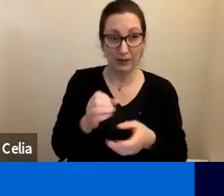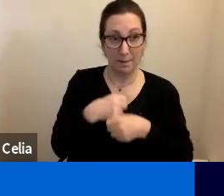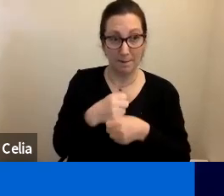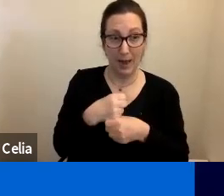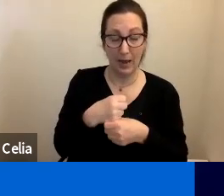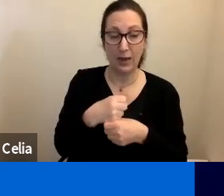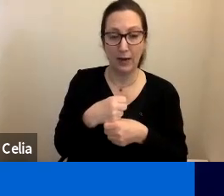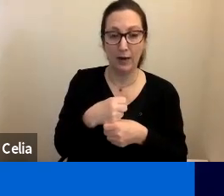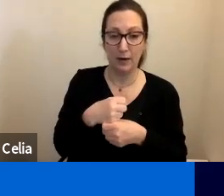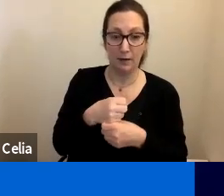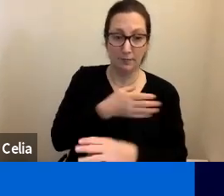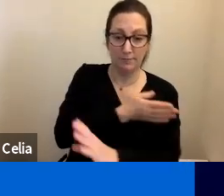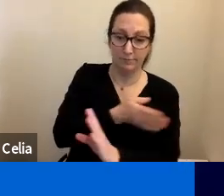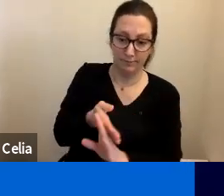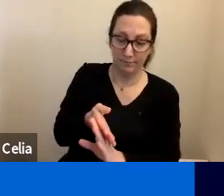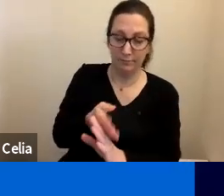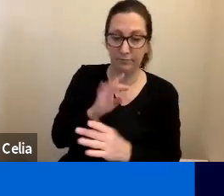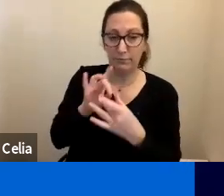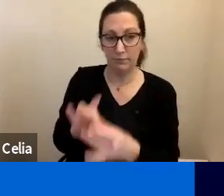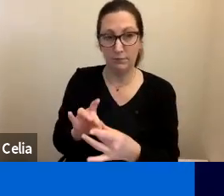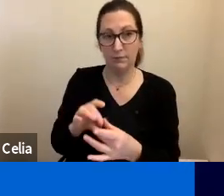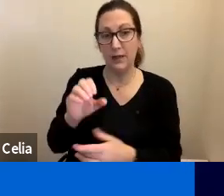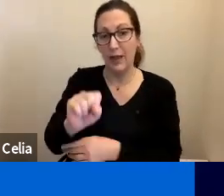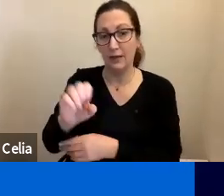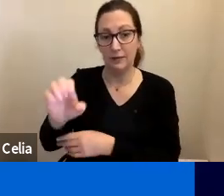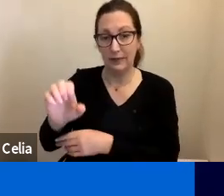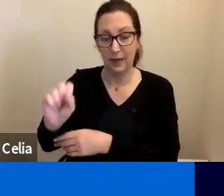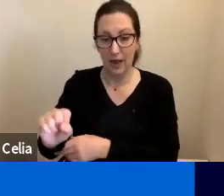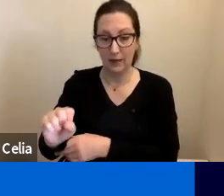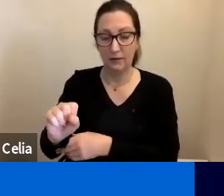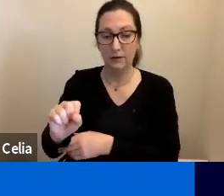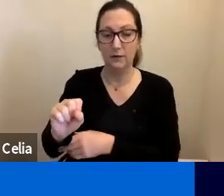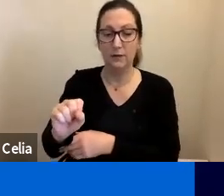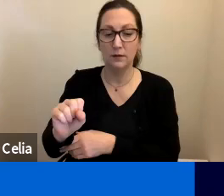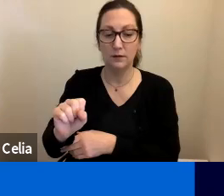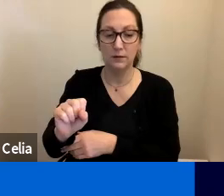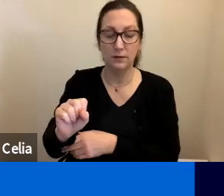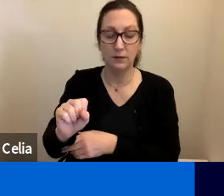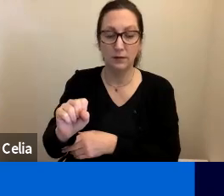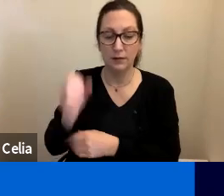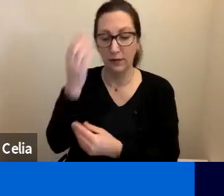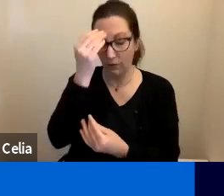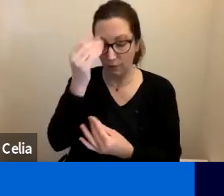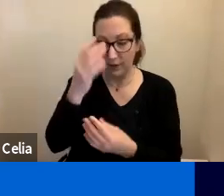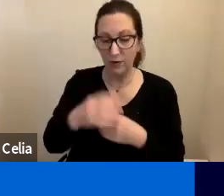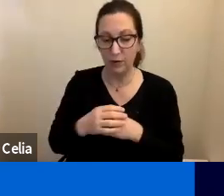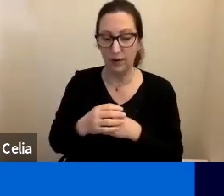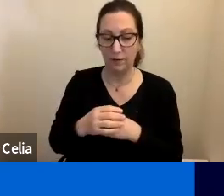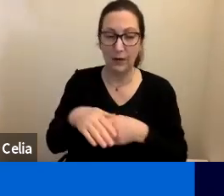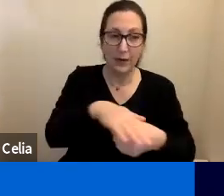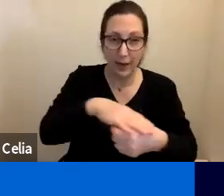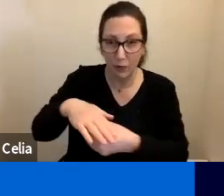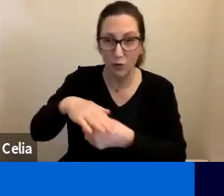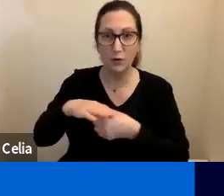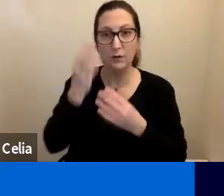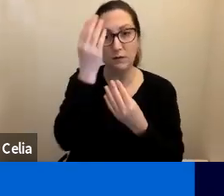specifically as it relates to the socioeconomic, Mr. Kreger, as you referenced, the socioeconomic data, the neighborhood data that